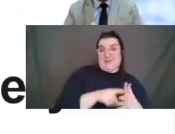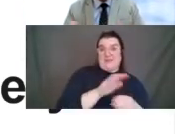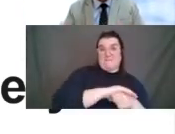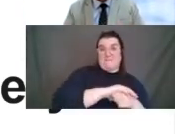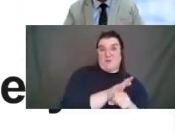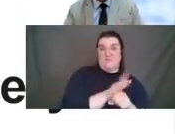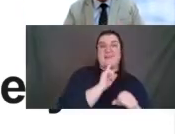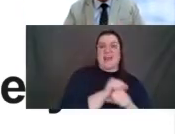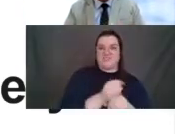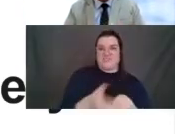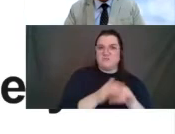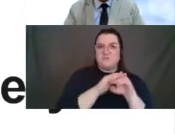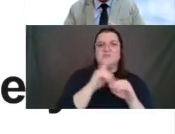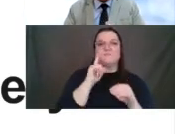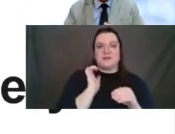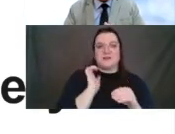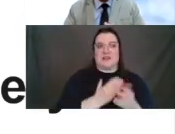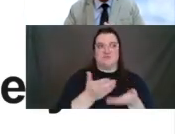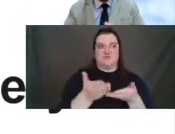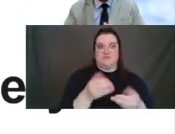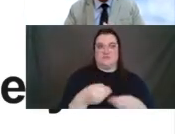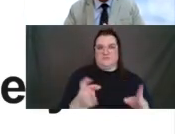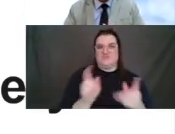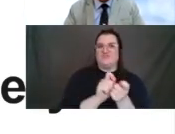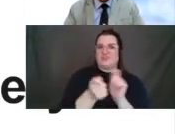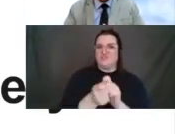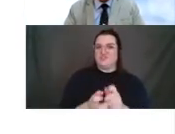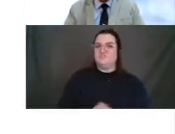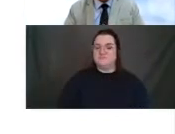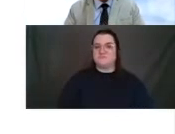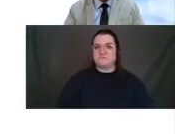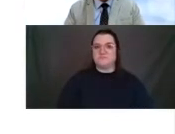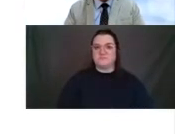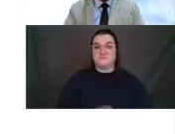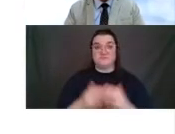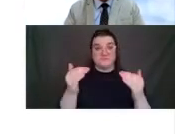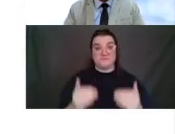increased because our service provision continued. Next slide, please.